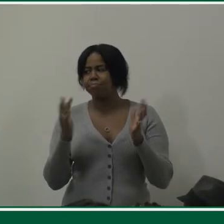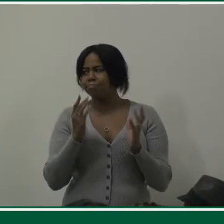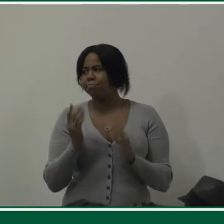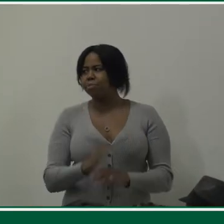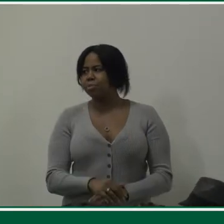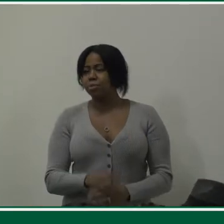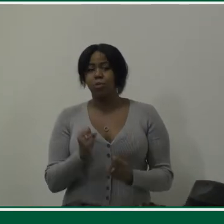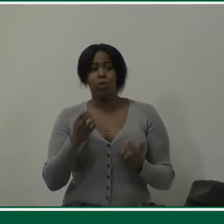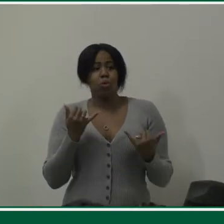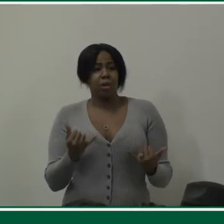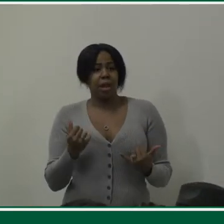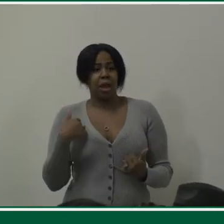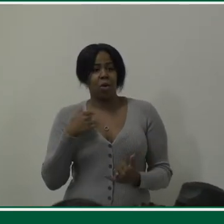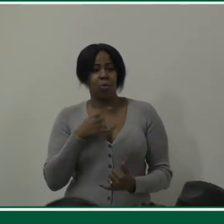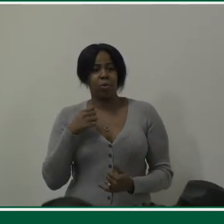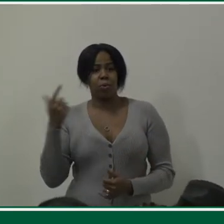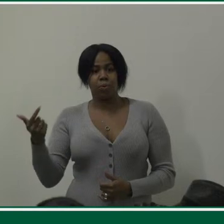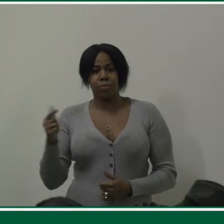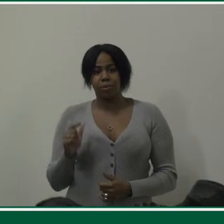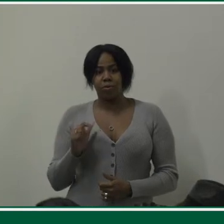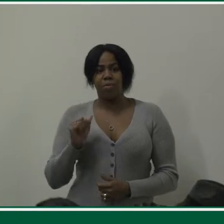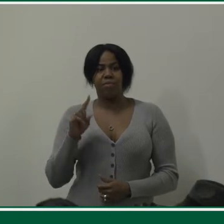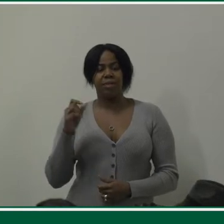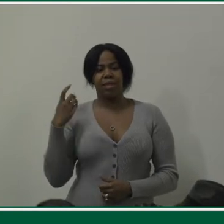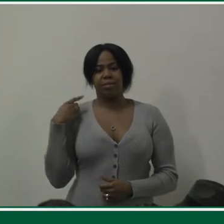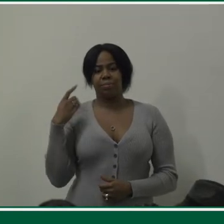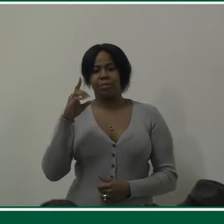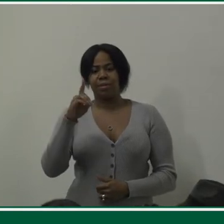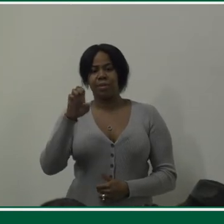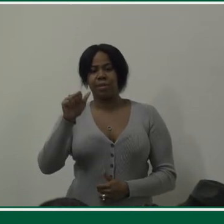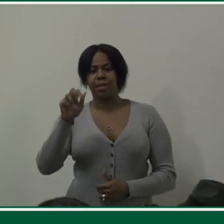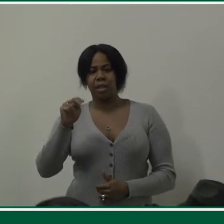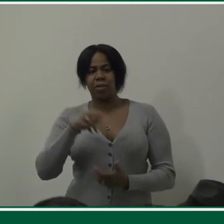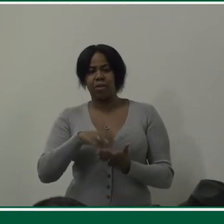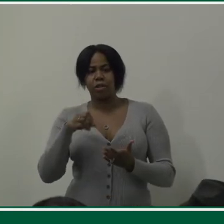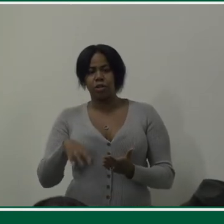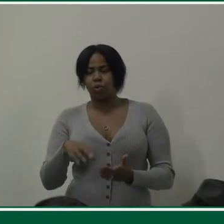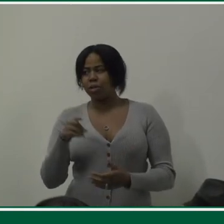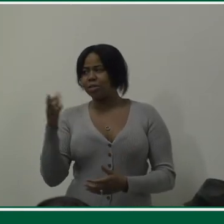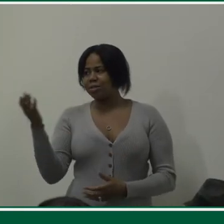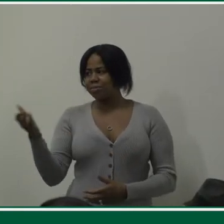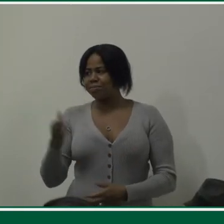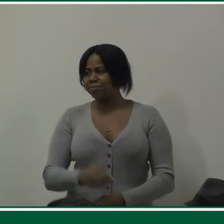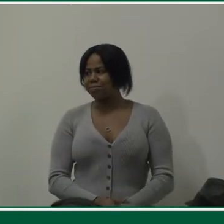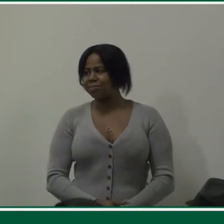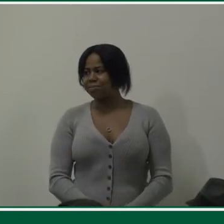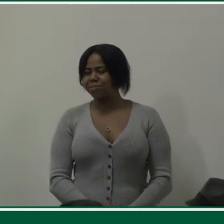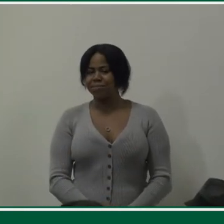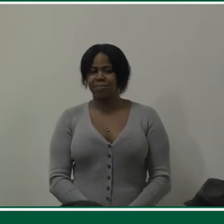So now I'm going to bring up Dean of Students, Dr. Ivy Masupie.